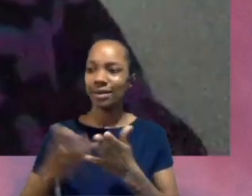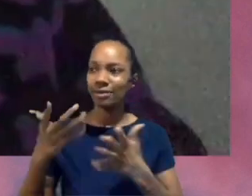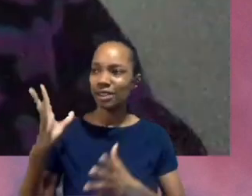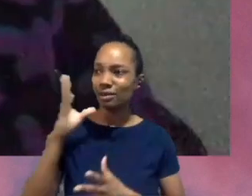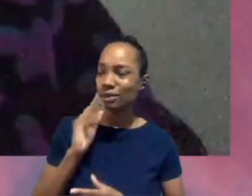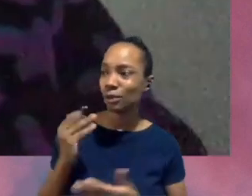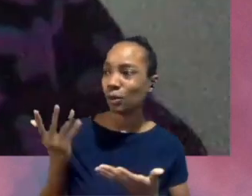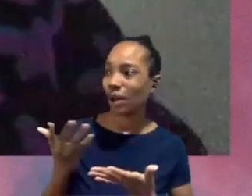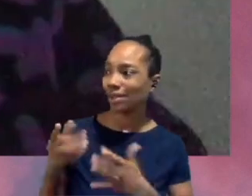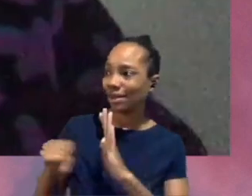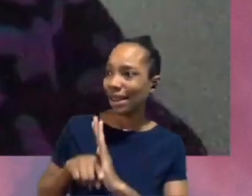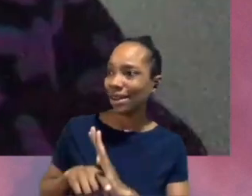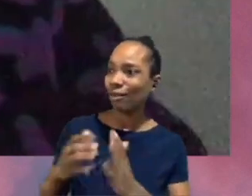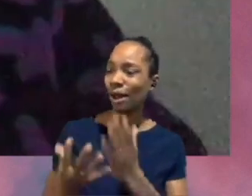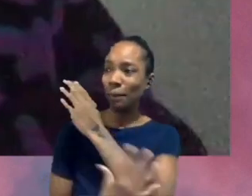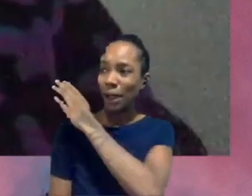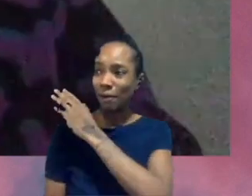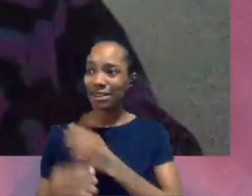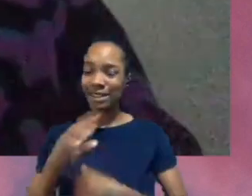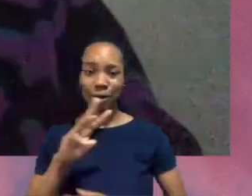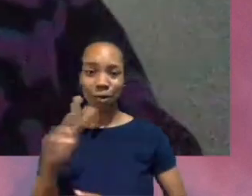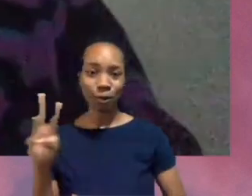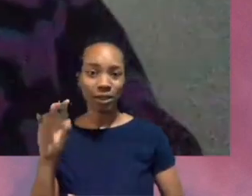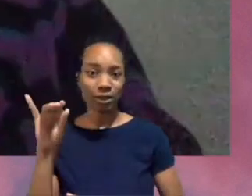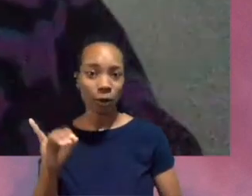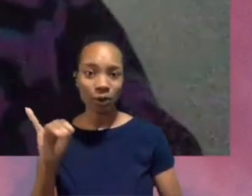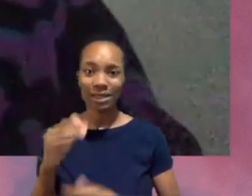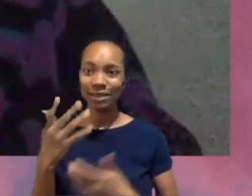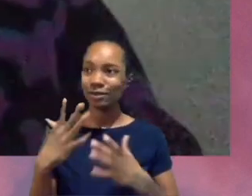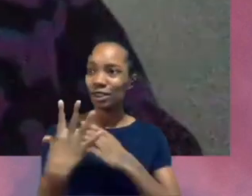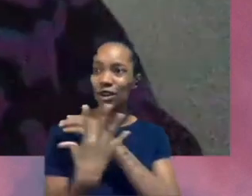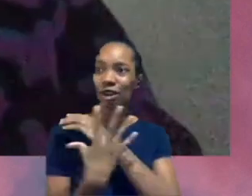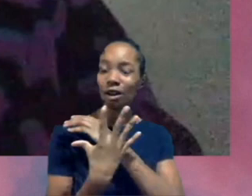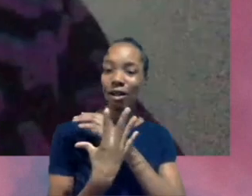in West Oakland. From losing a country to losing a city, mama says,